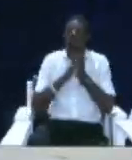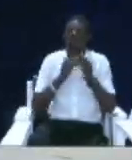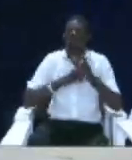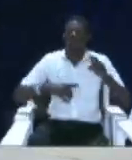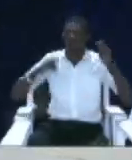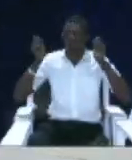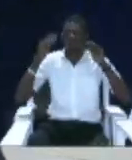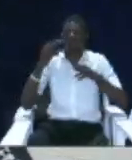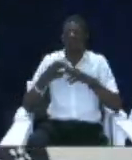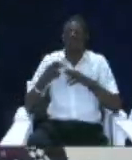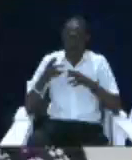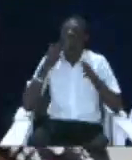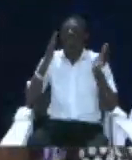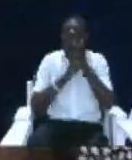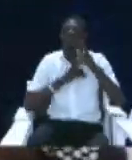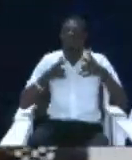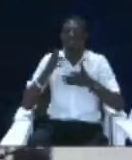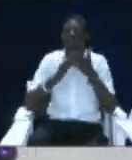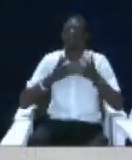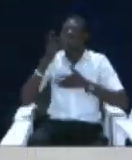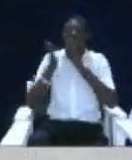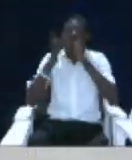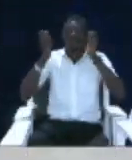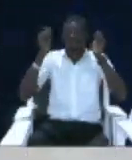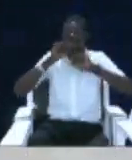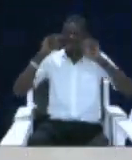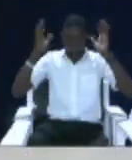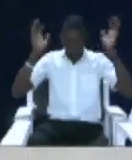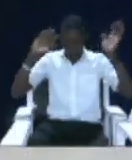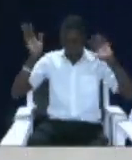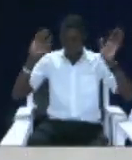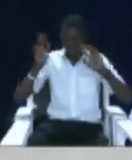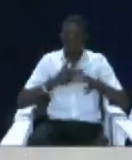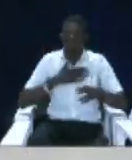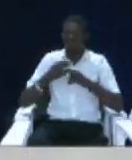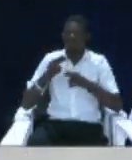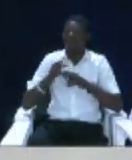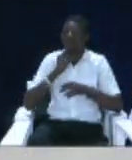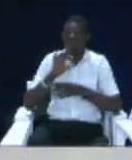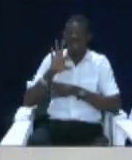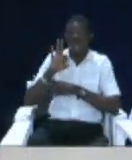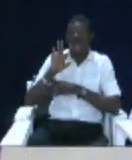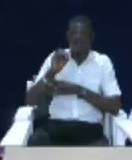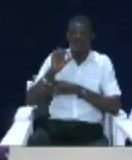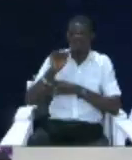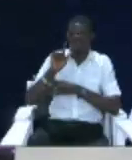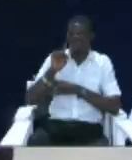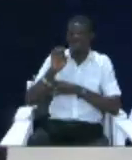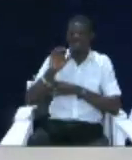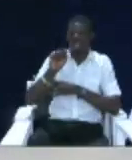the Lord. Let somebody shout hallelujah. My name is Folake